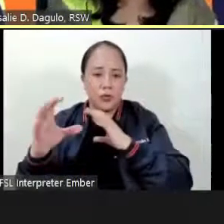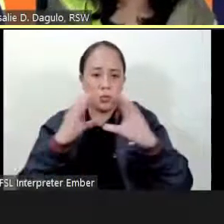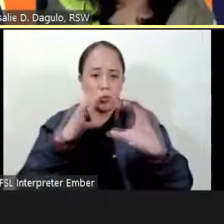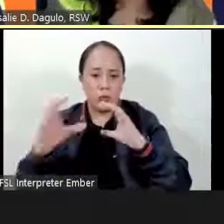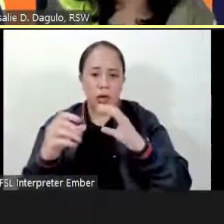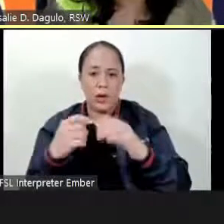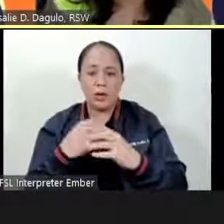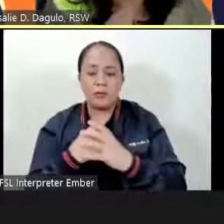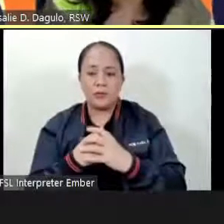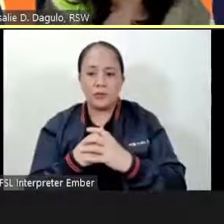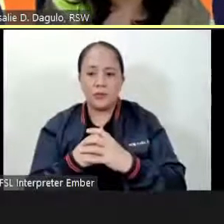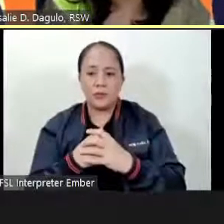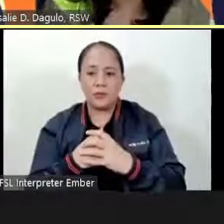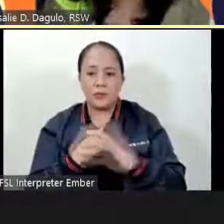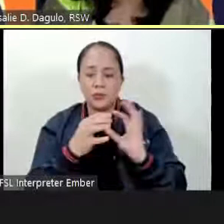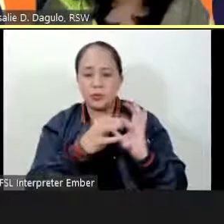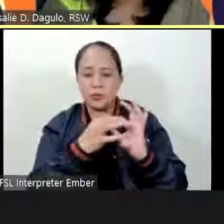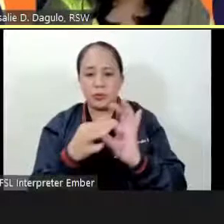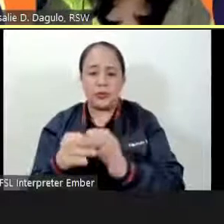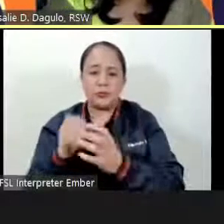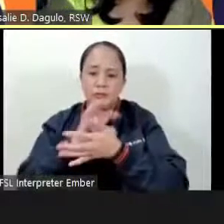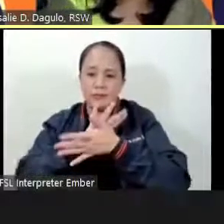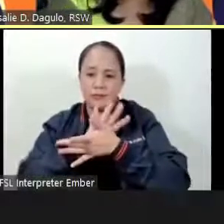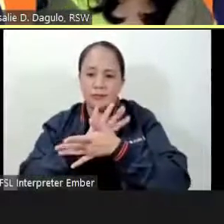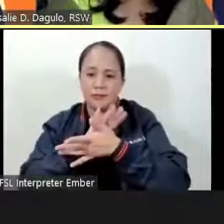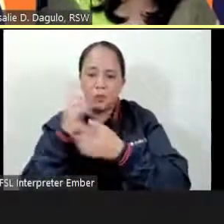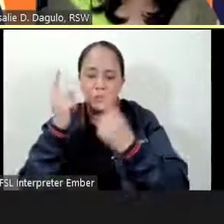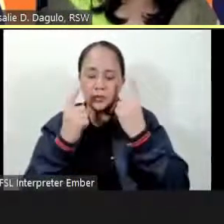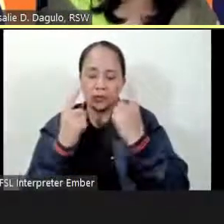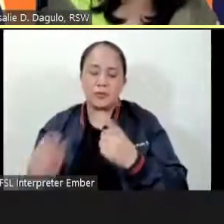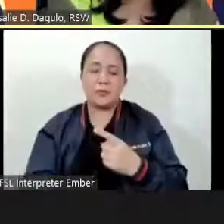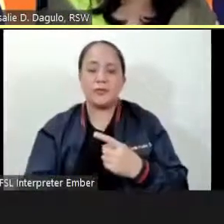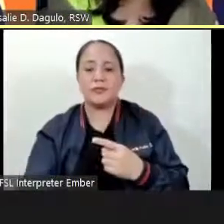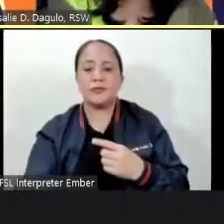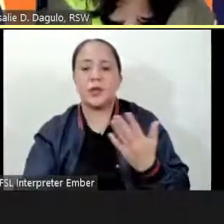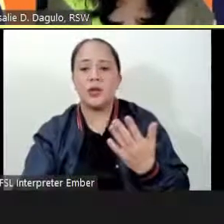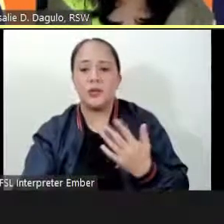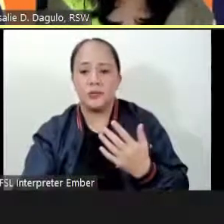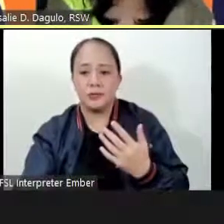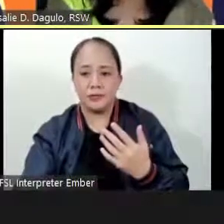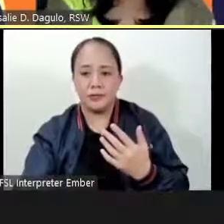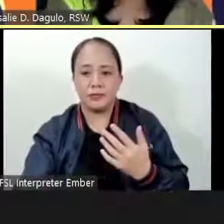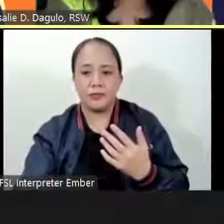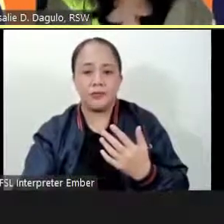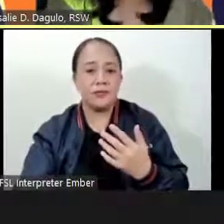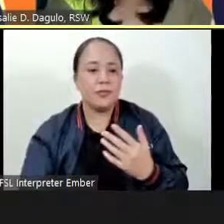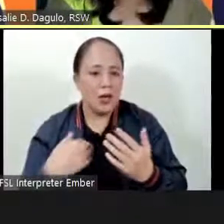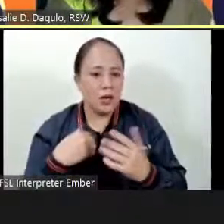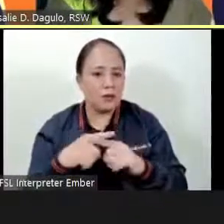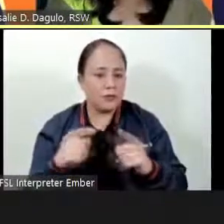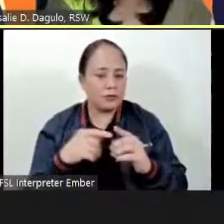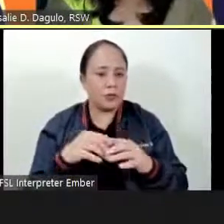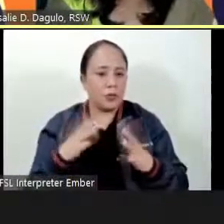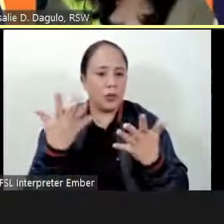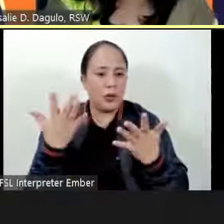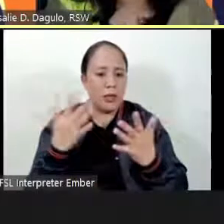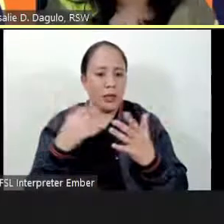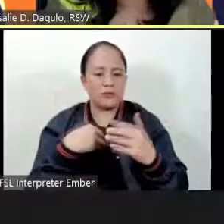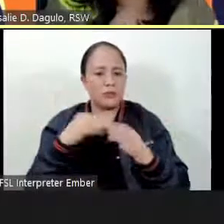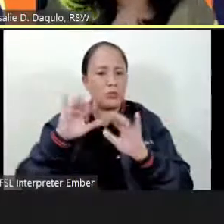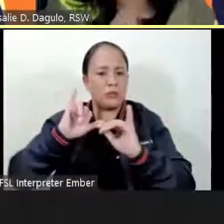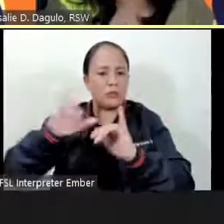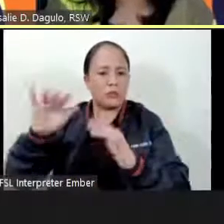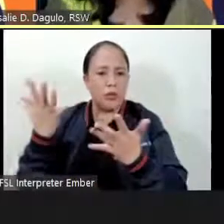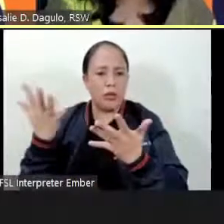I attribute to COVID-19 concerns. For the hindering factors, there is absence of the following: